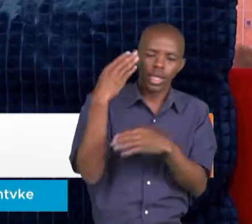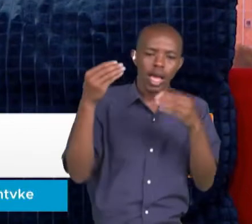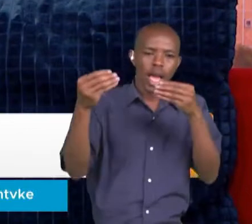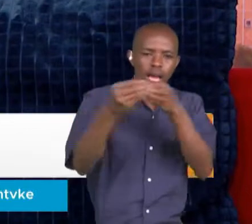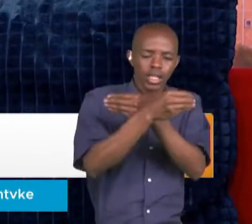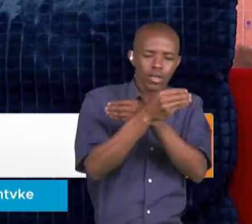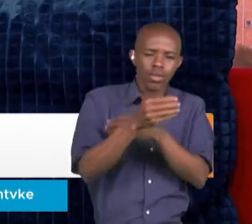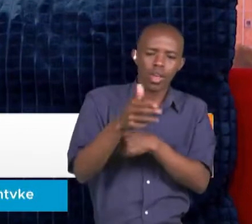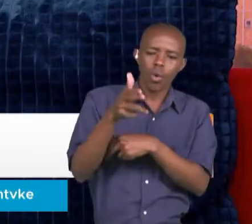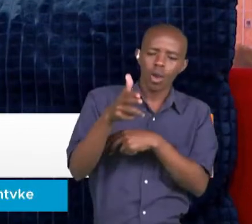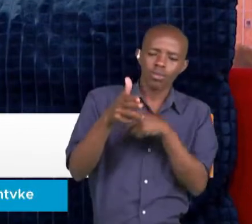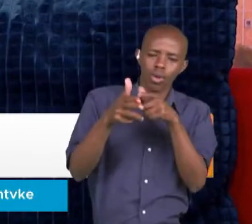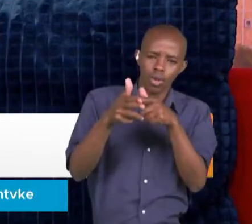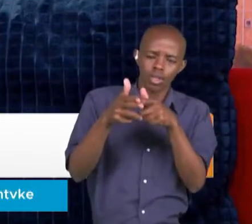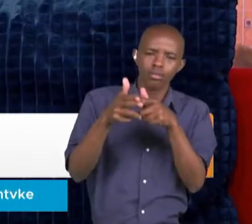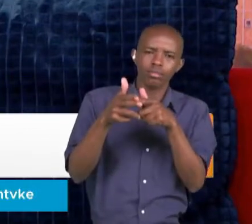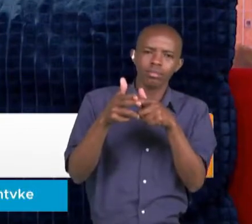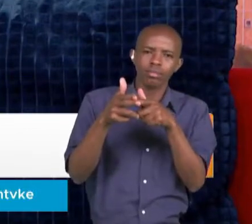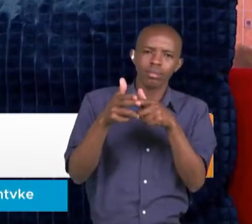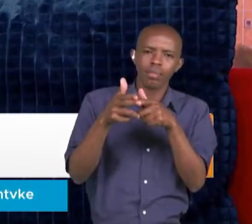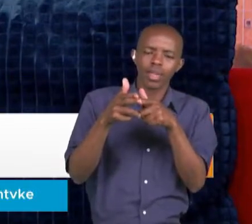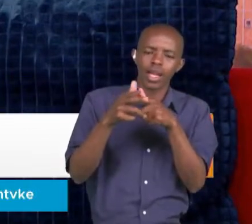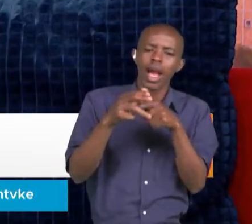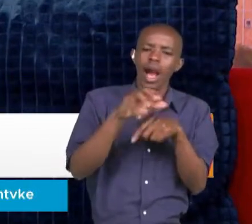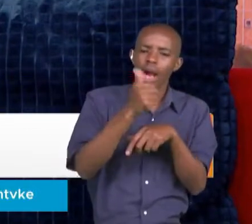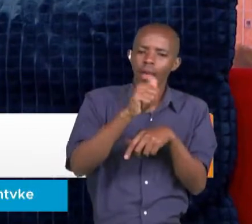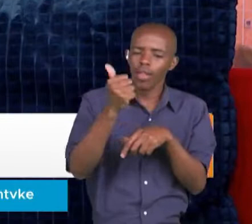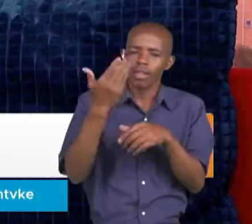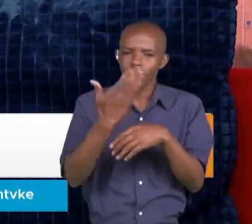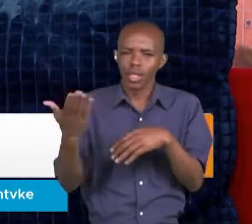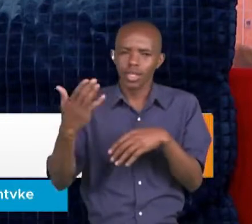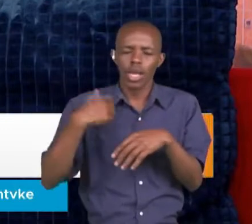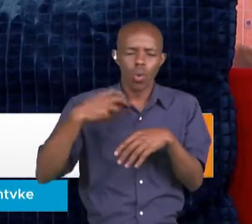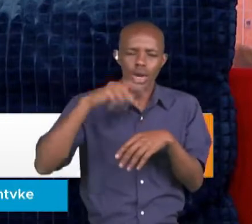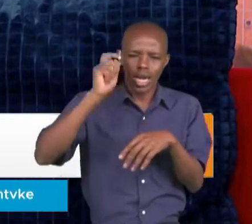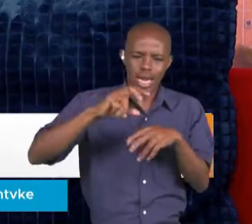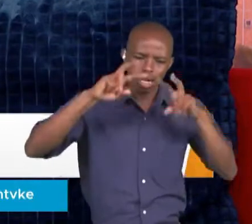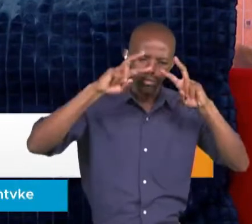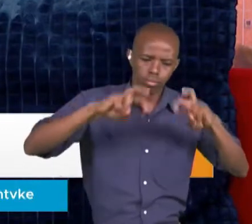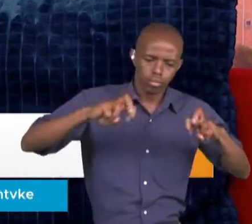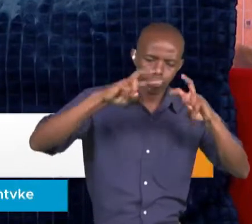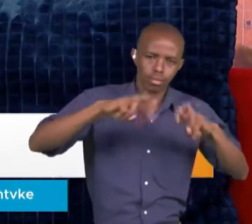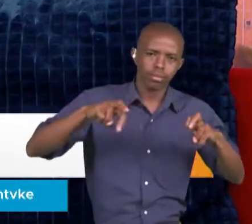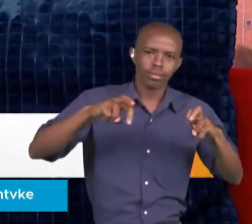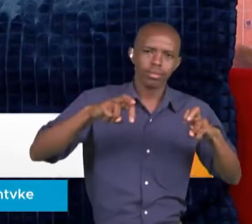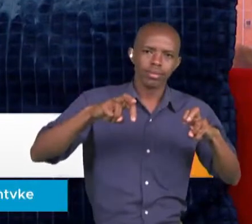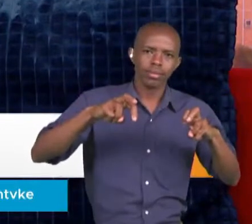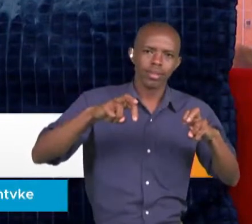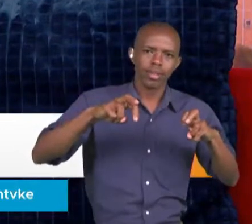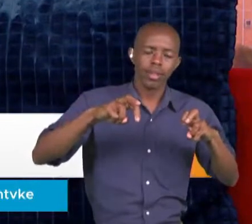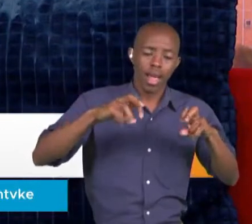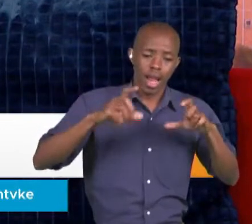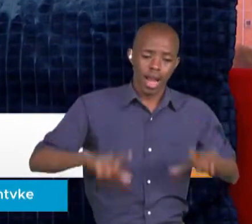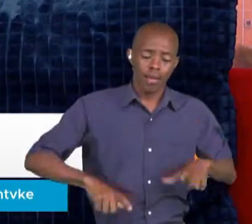for weapons, skill, affiliation, for many other things. So what we need to find out, I don't think we need to be, and life here